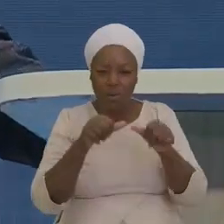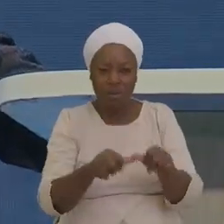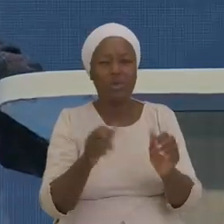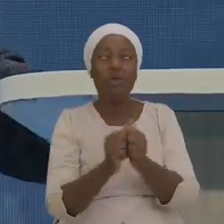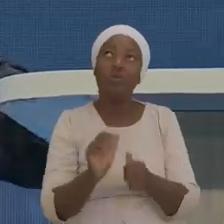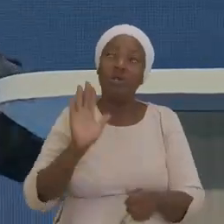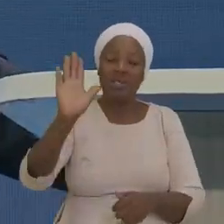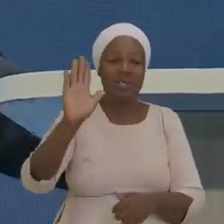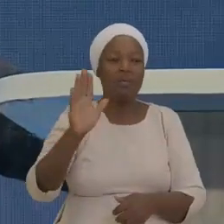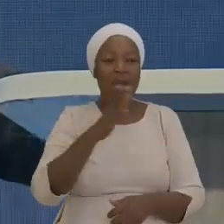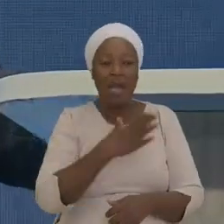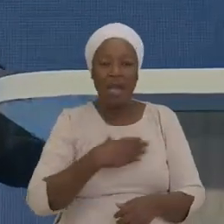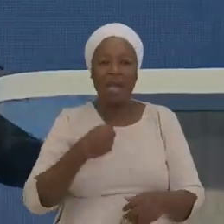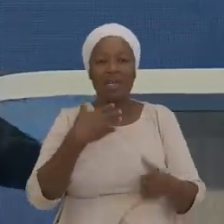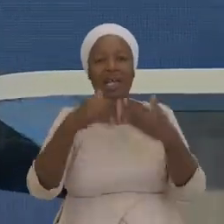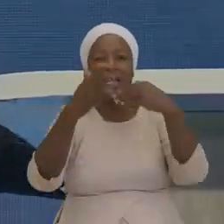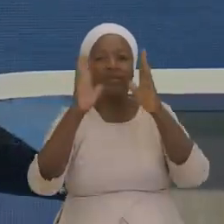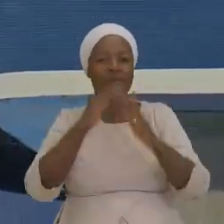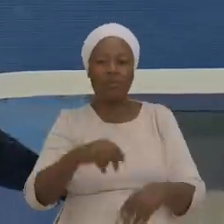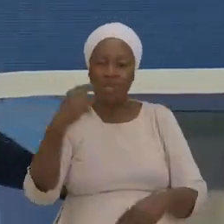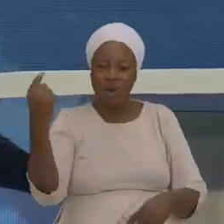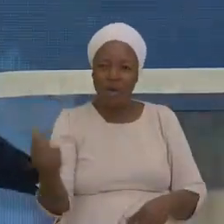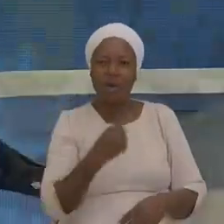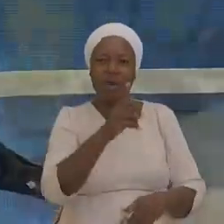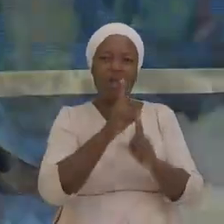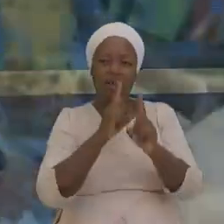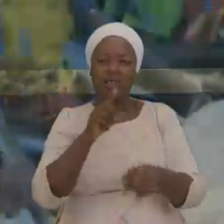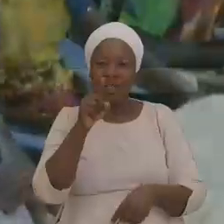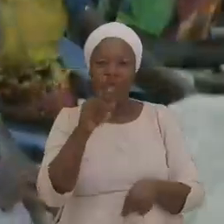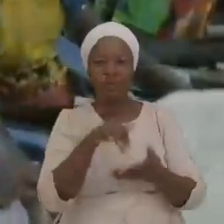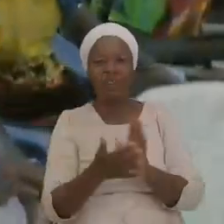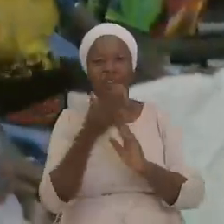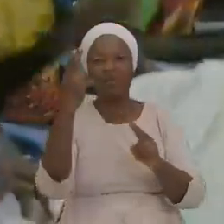him. Heaven will always answer you.